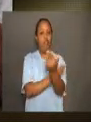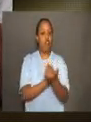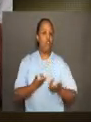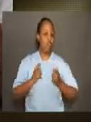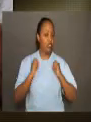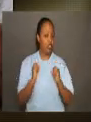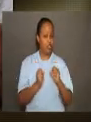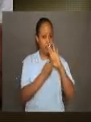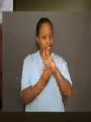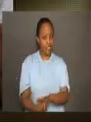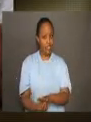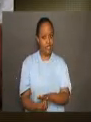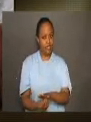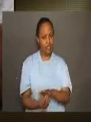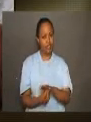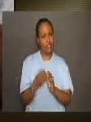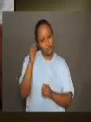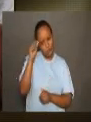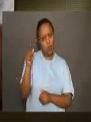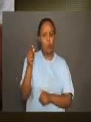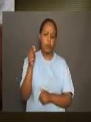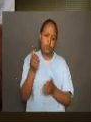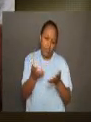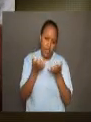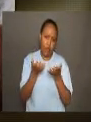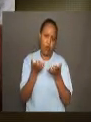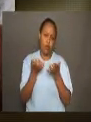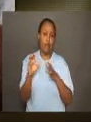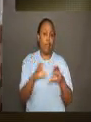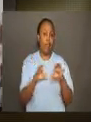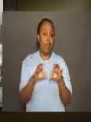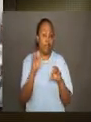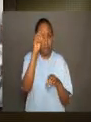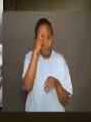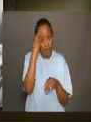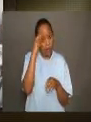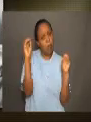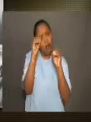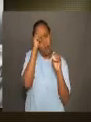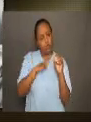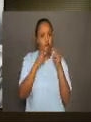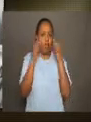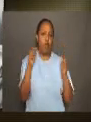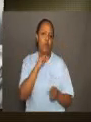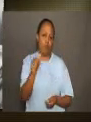dictator can do whatever he or she likes because no one can object.